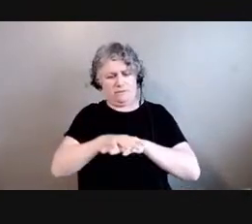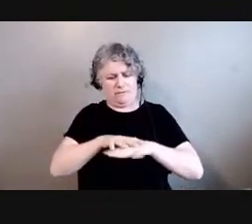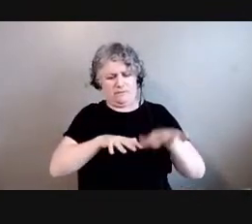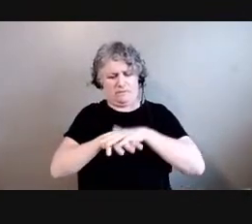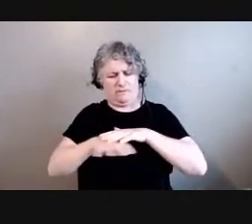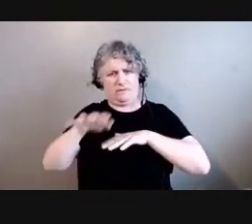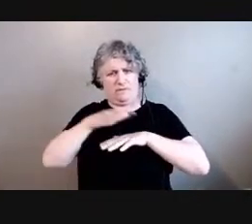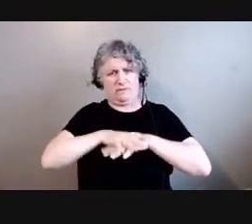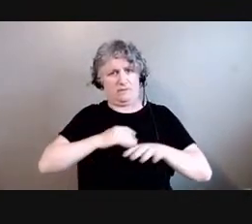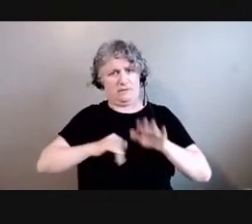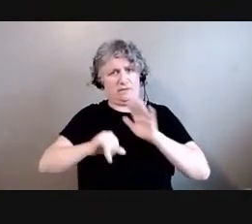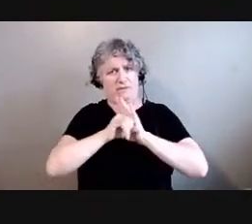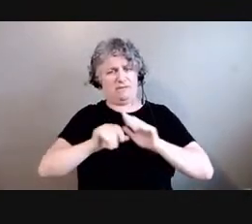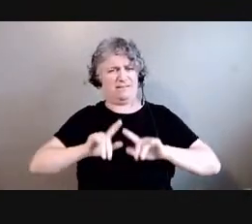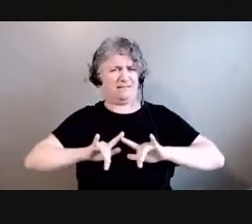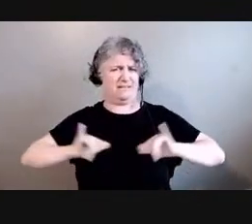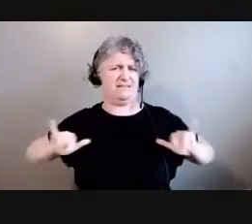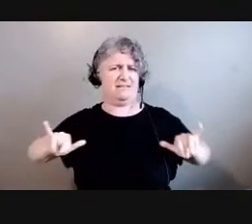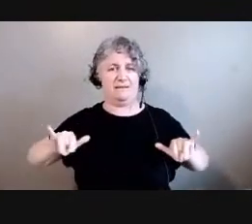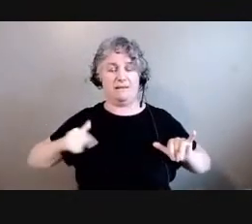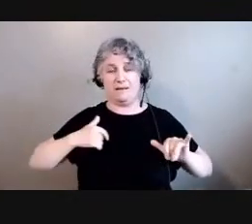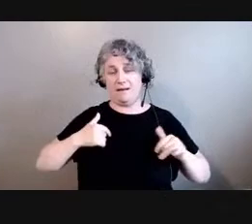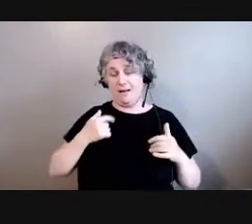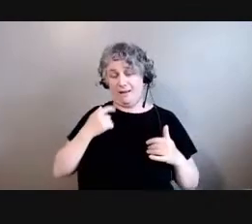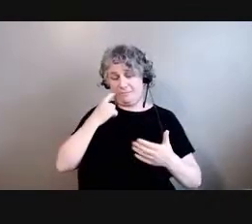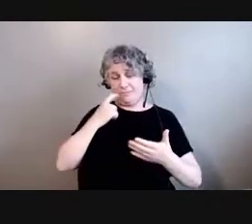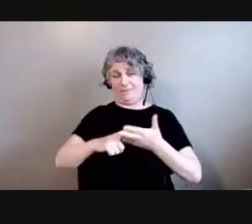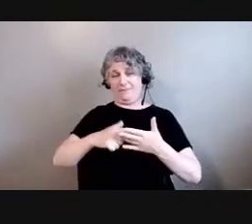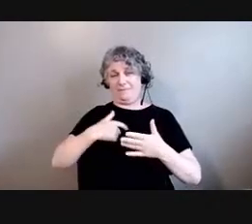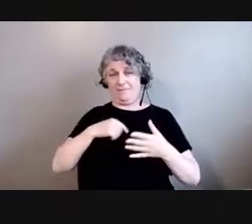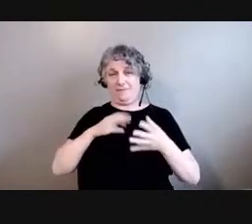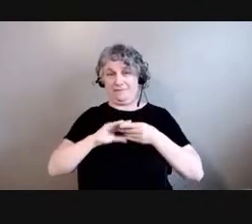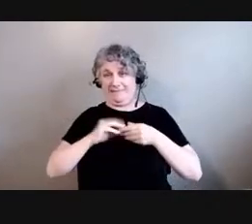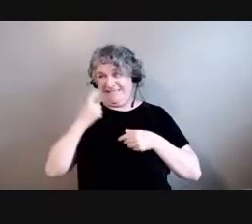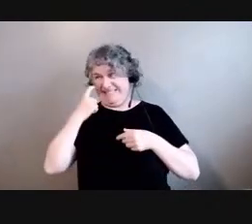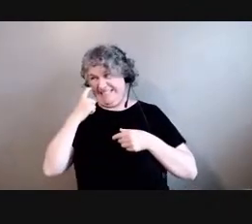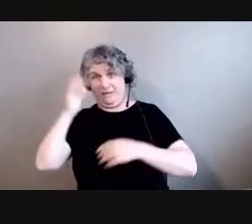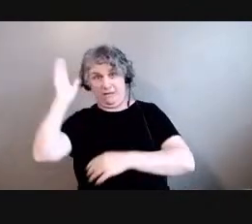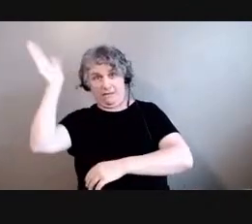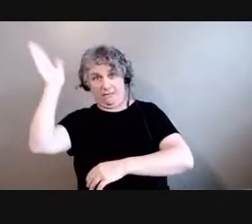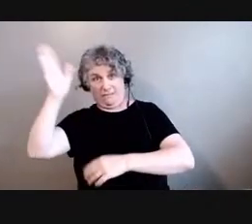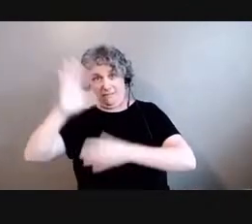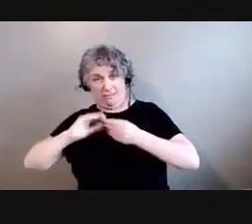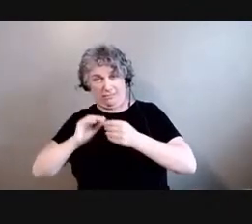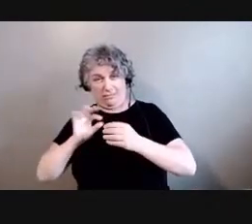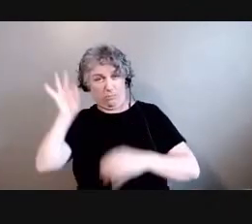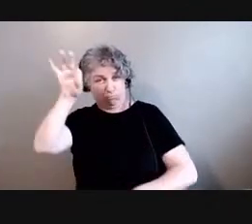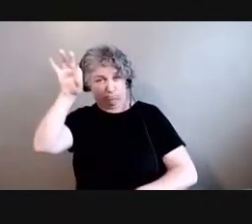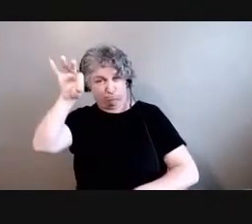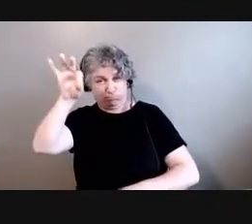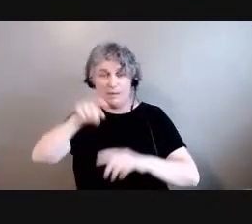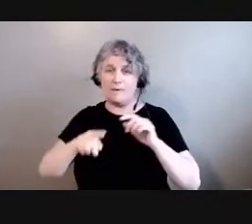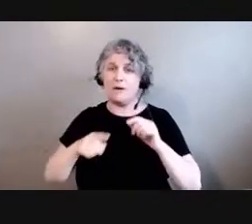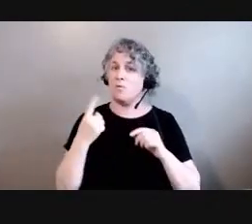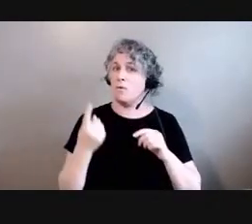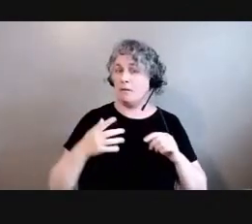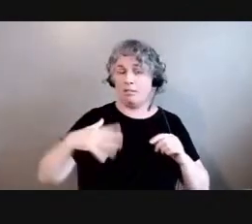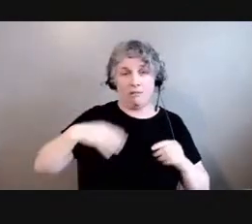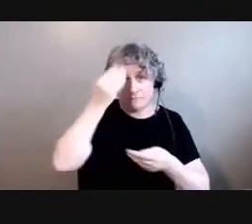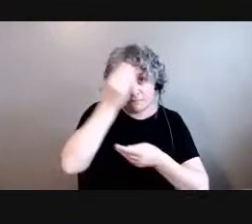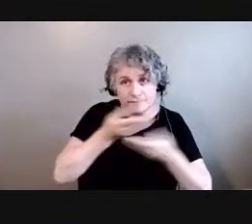Recognizing that I'd gone on about 3 too many soapboxes in my remarks just now, there was another soapbox I didn't get on, and that